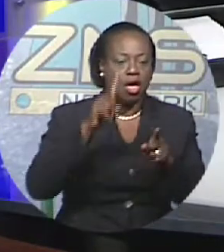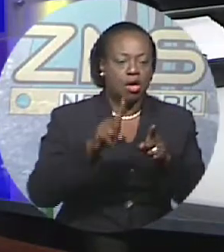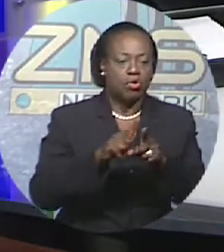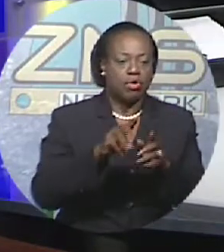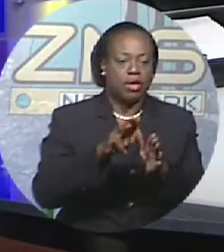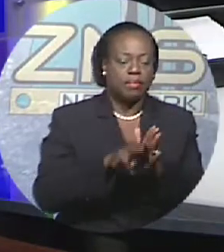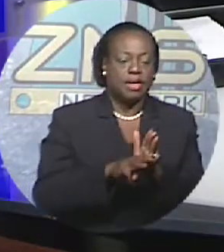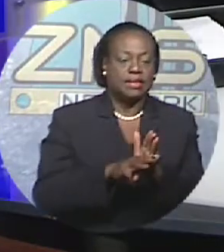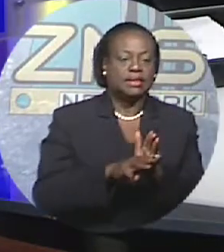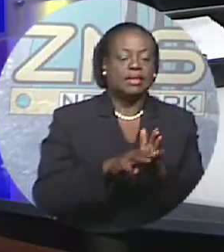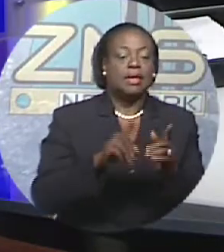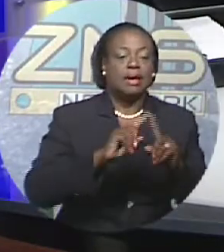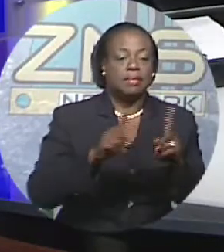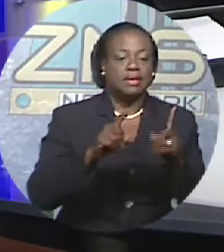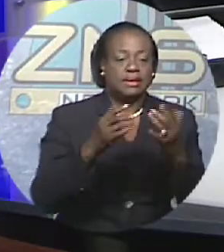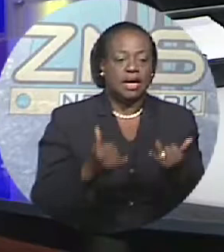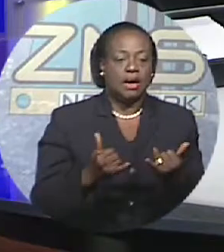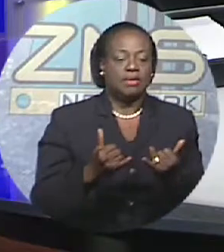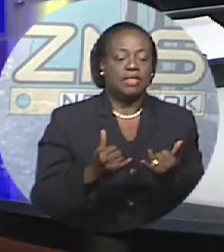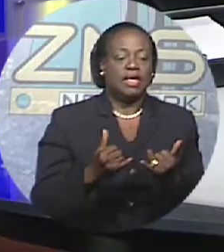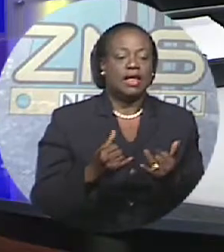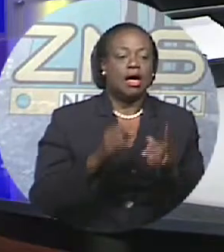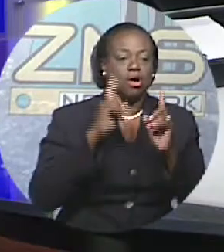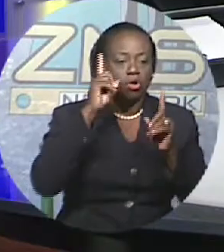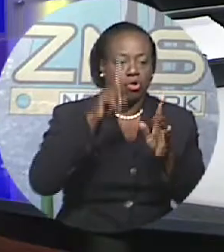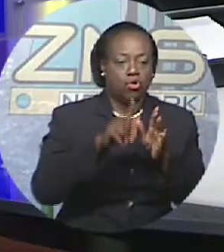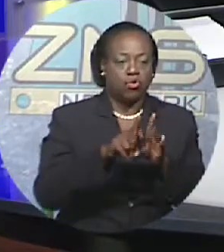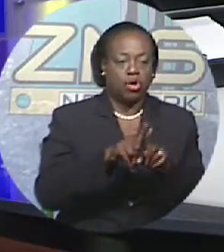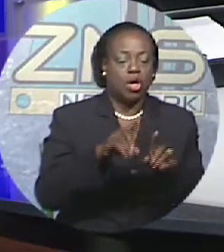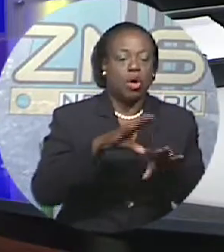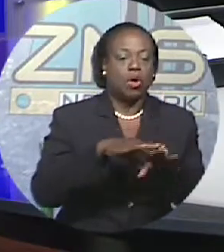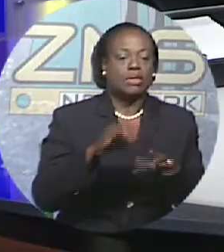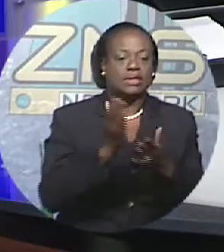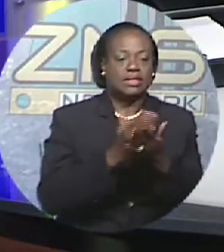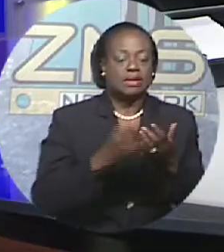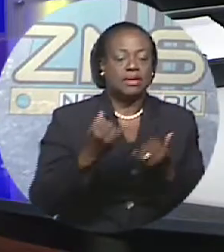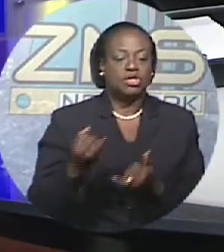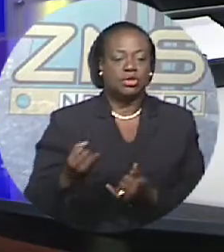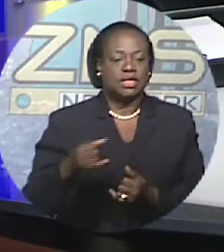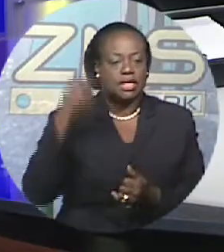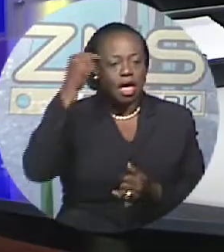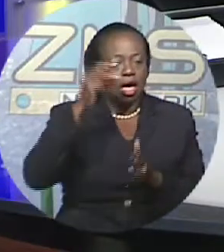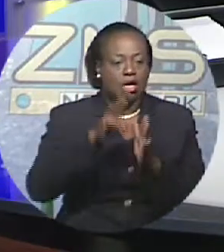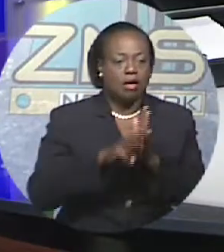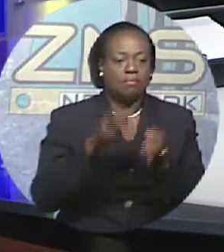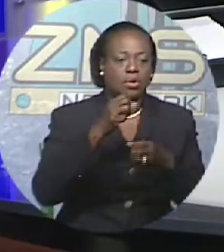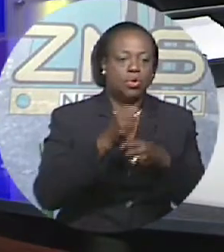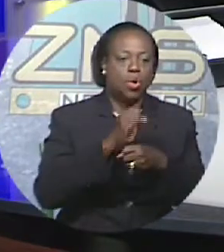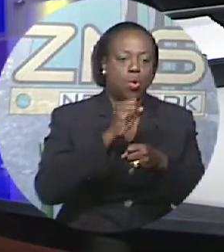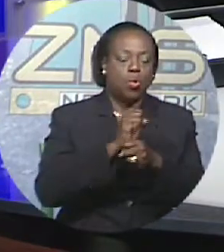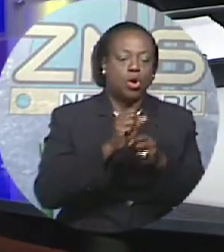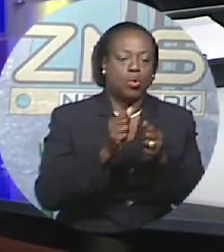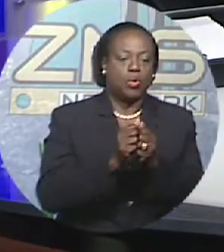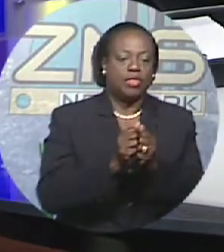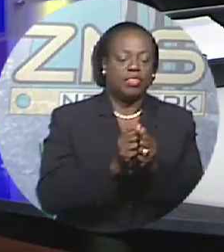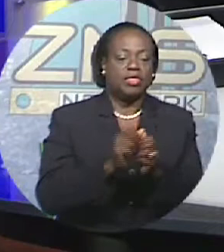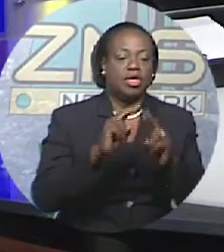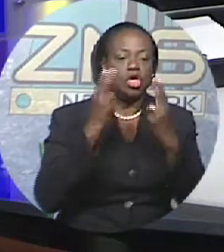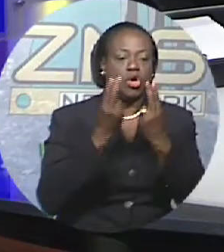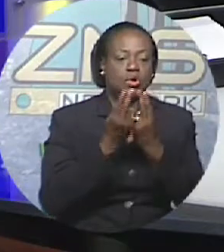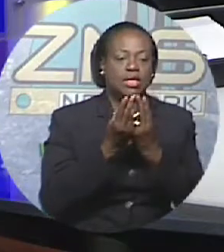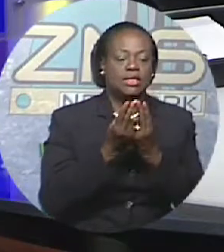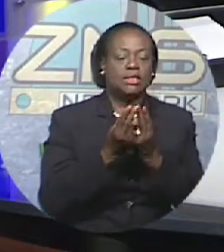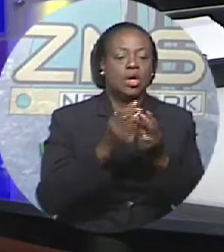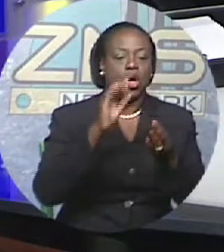to finally agree on certain issues. Well, the news comes as government works with a number of unions in the country on various issues. Janae